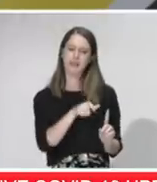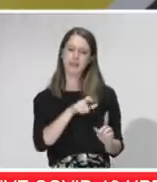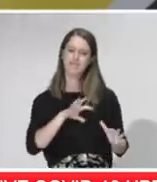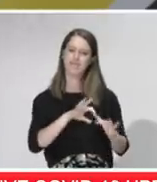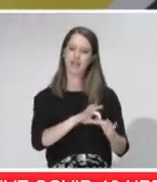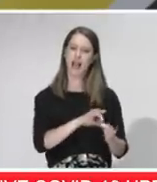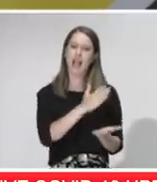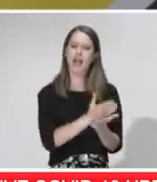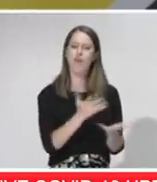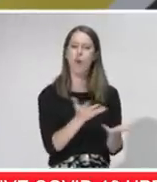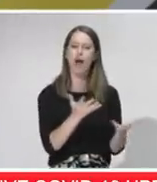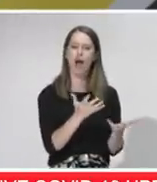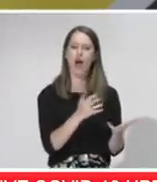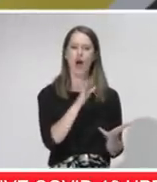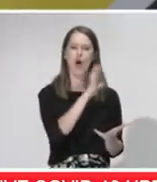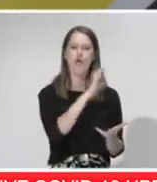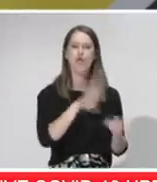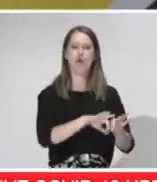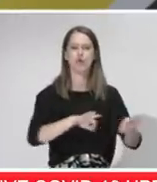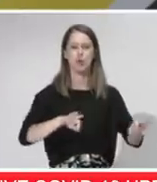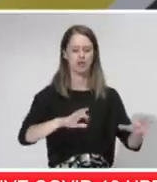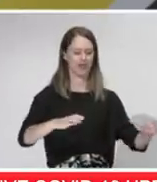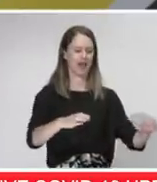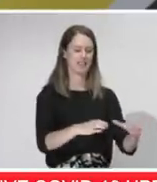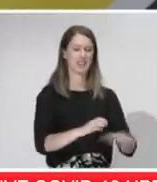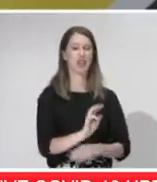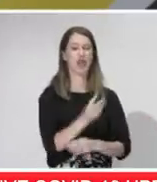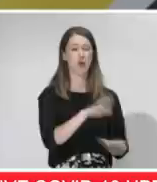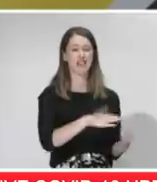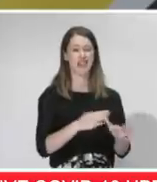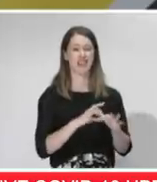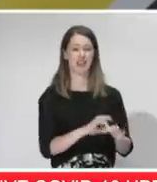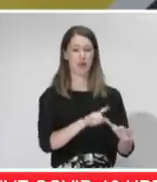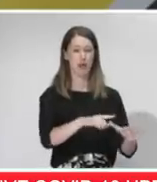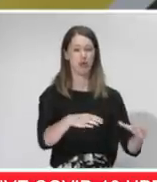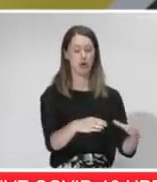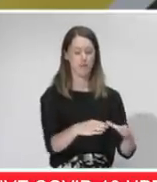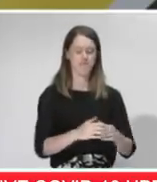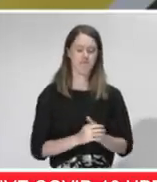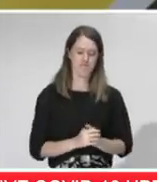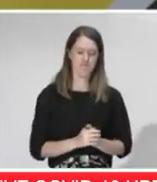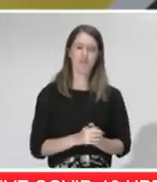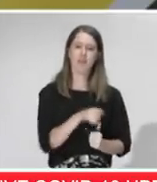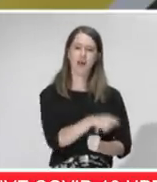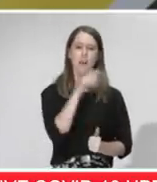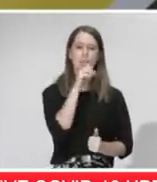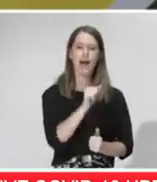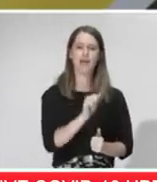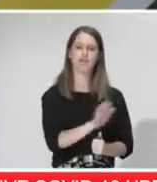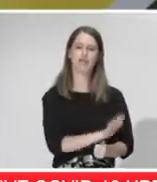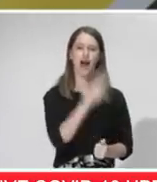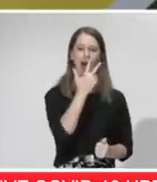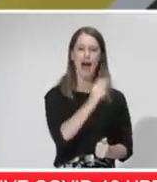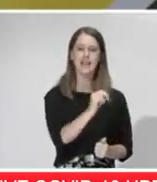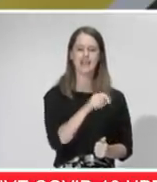the Rosewood Rest Home cluster, the 3rd death associated with that cluster. It is a death of a man in his